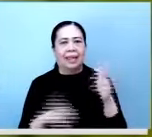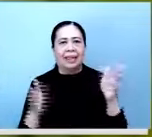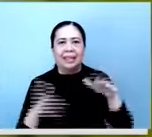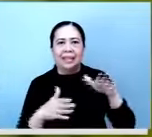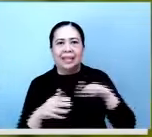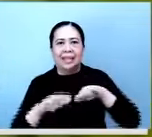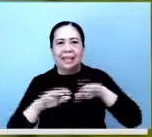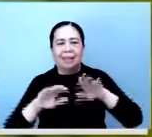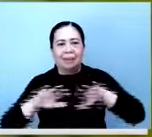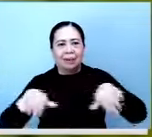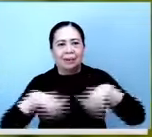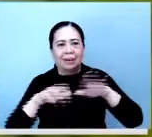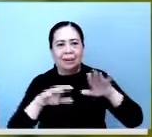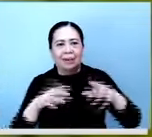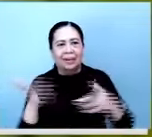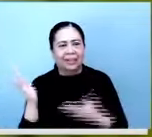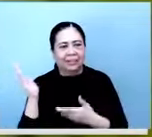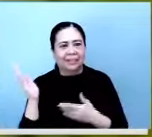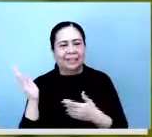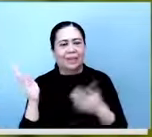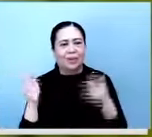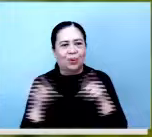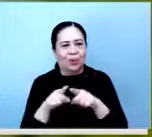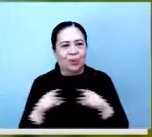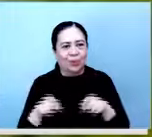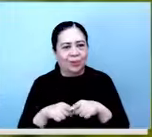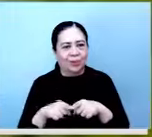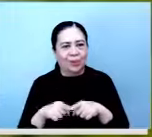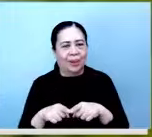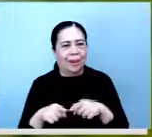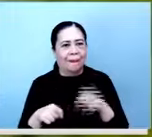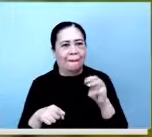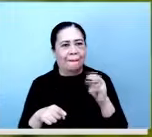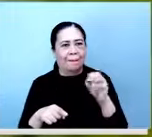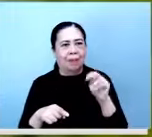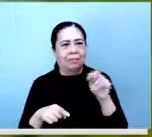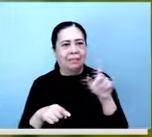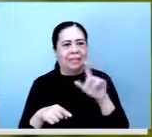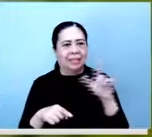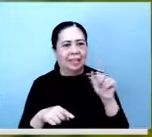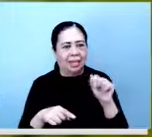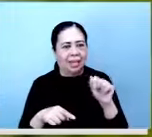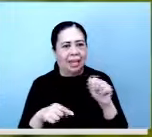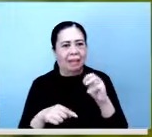www.littlepaddler.com. And we will also be in Momzilla Expo on